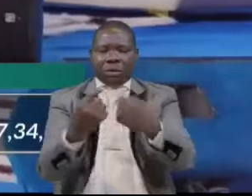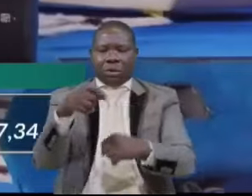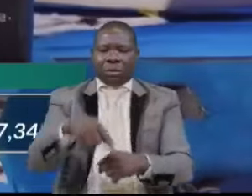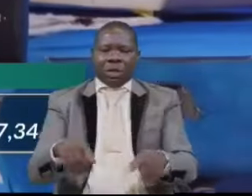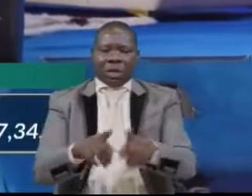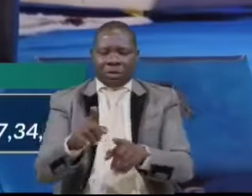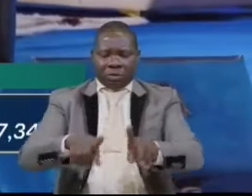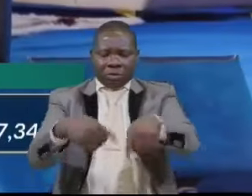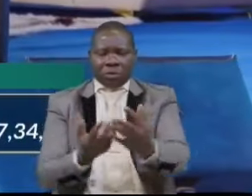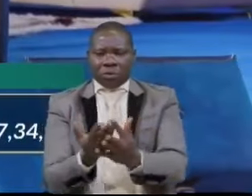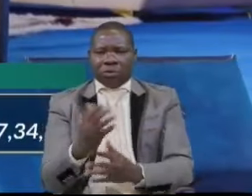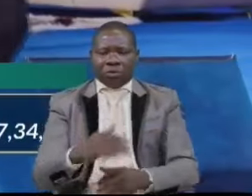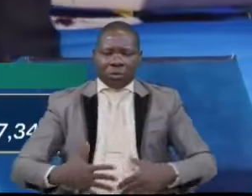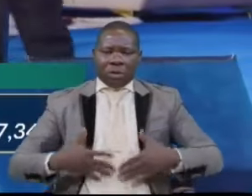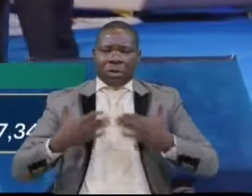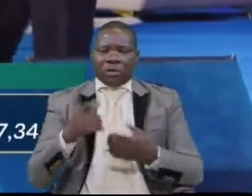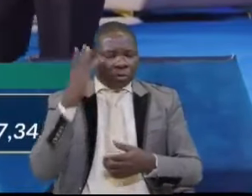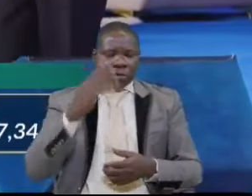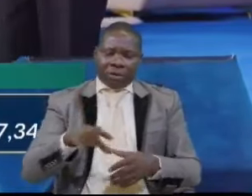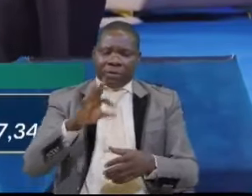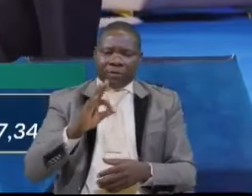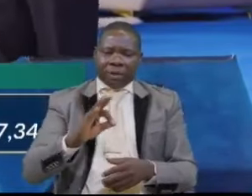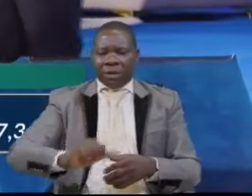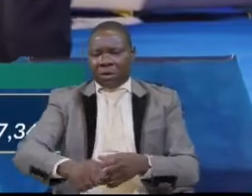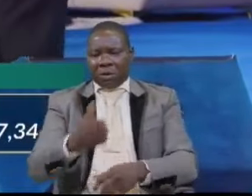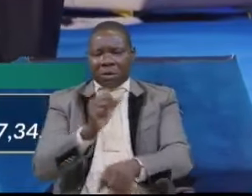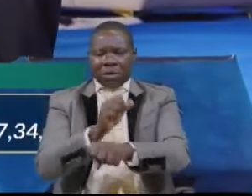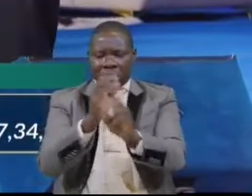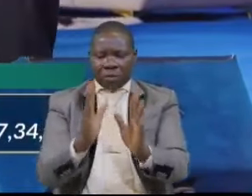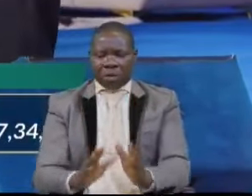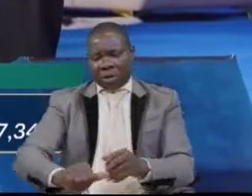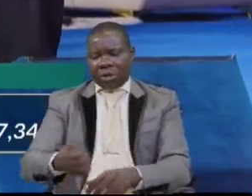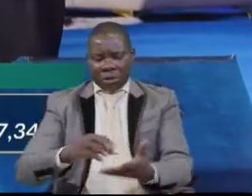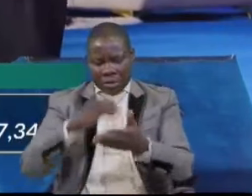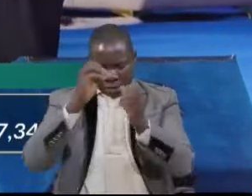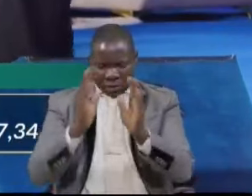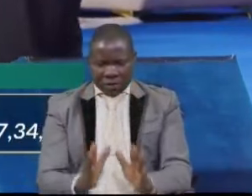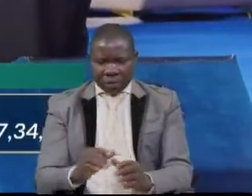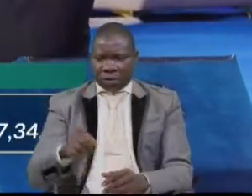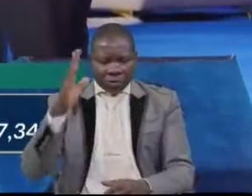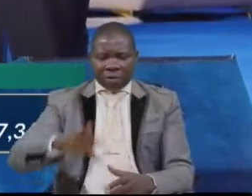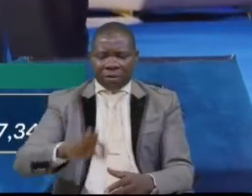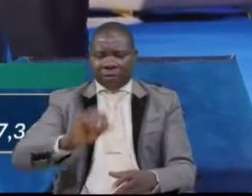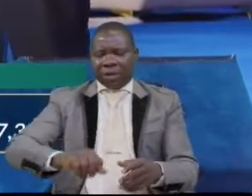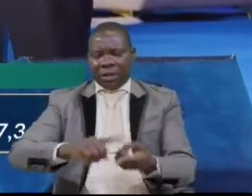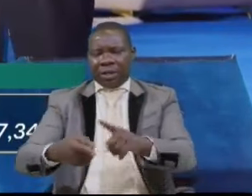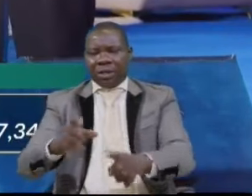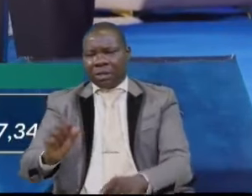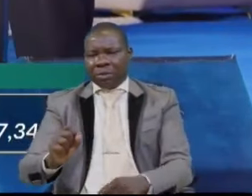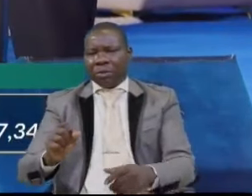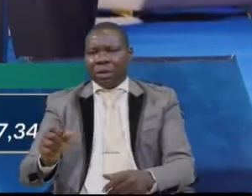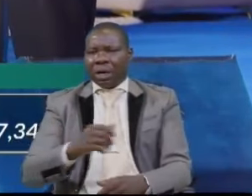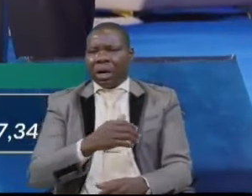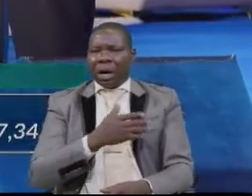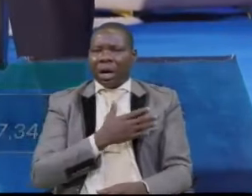you'll find fellow workers, you'll find fellow students, you'll find neighbors, and they are into the business